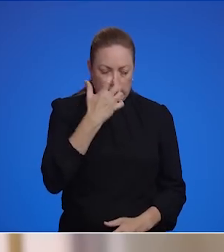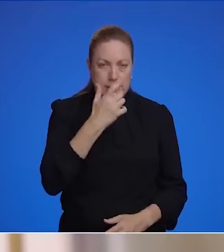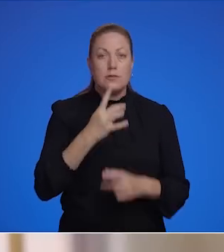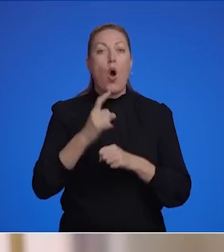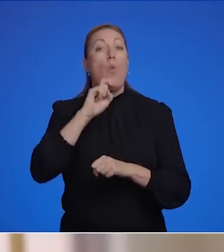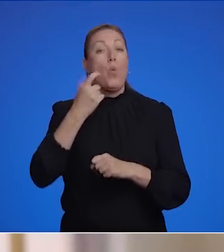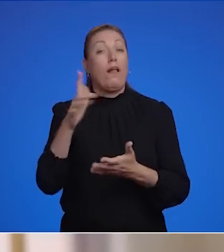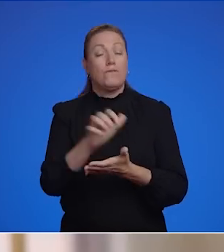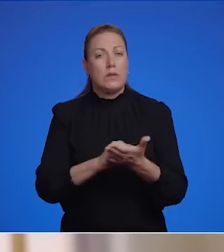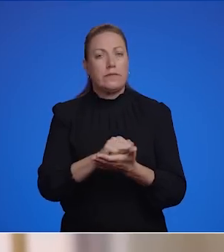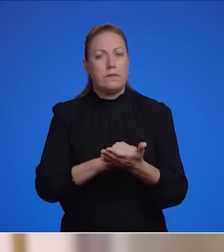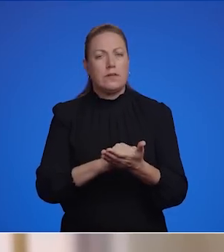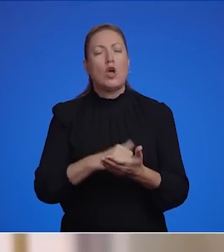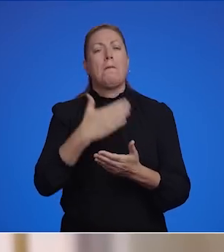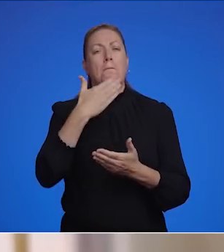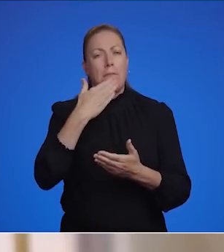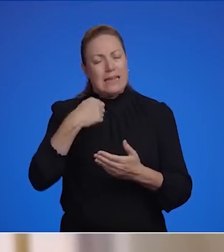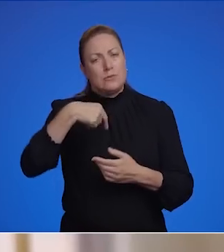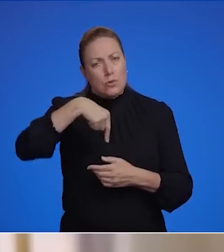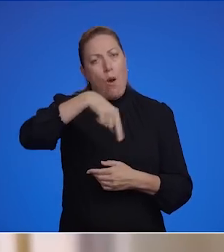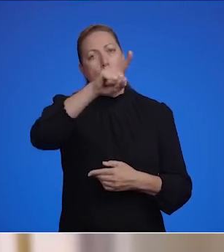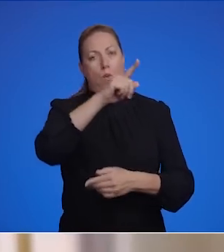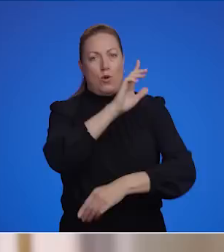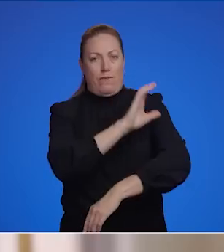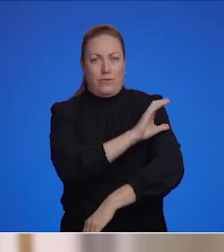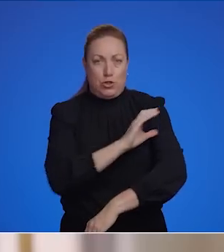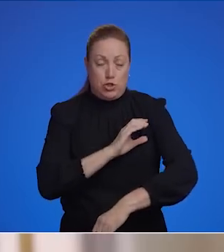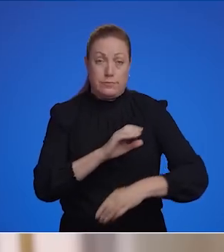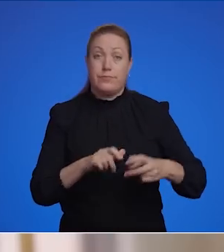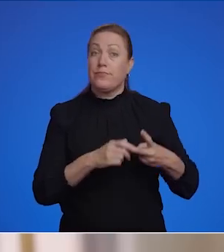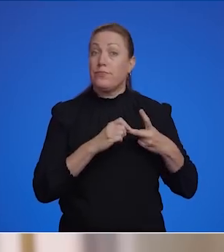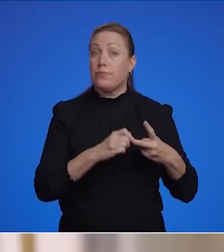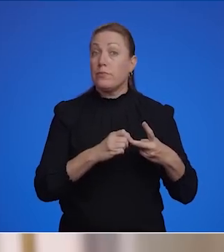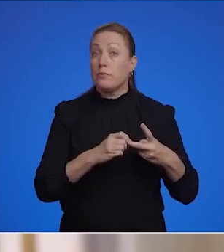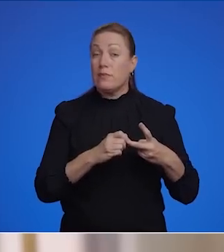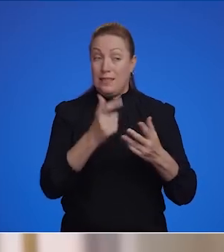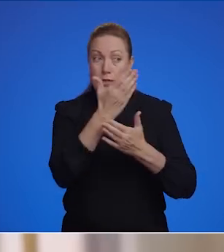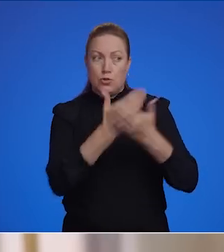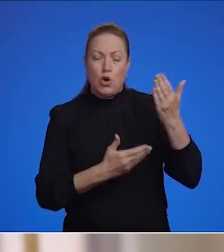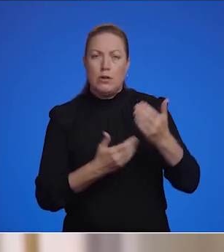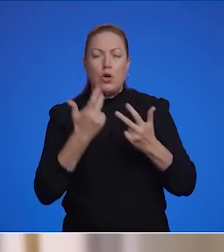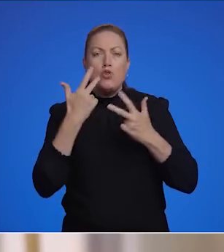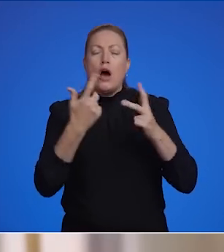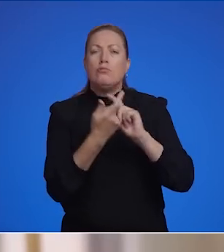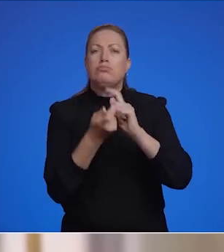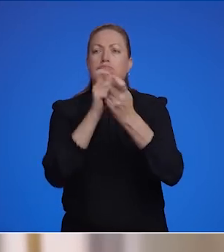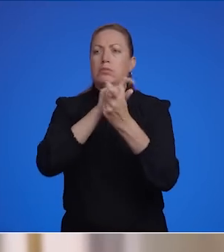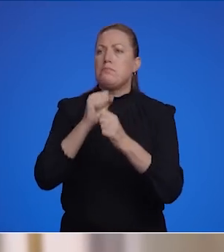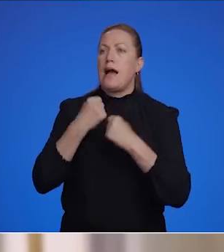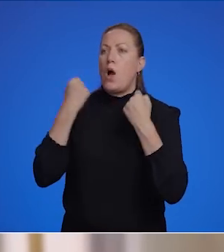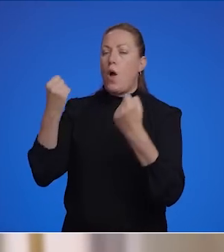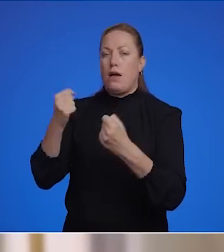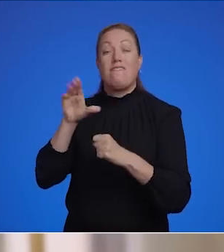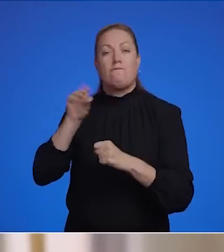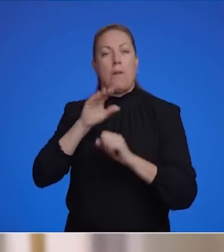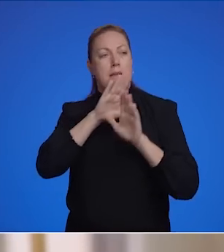us. So go to confession. But in the second place, this story demonstrates the transformative power